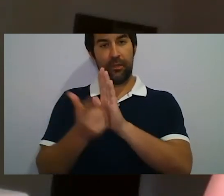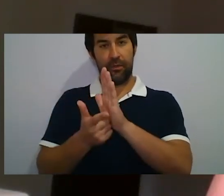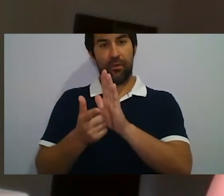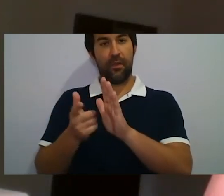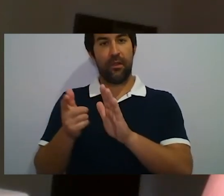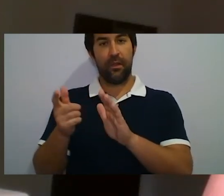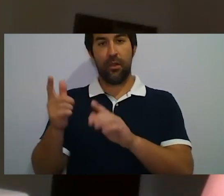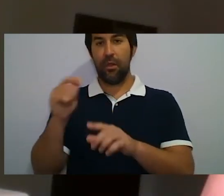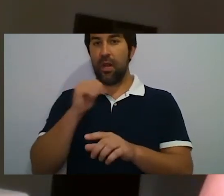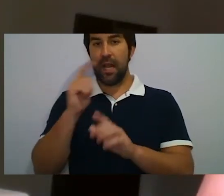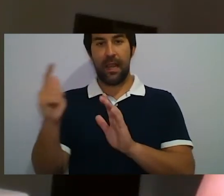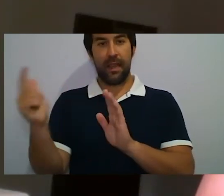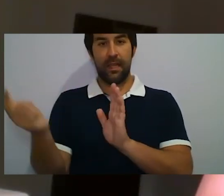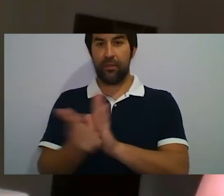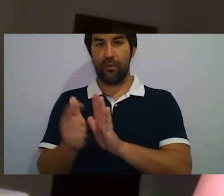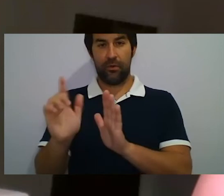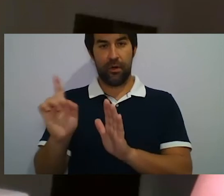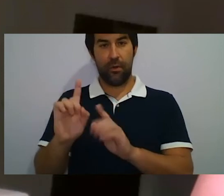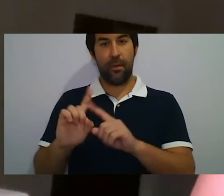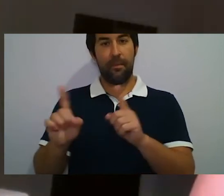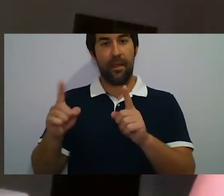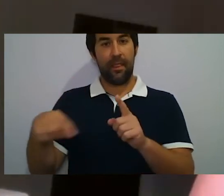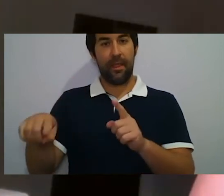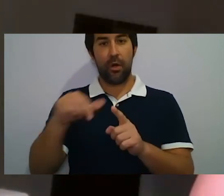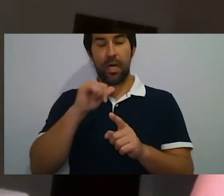looking at things like the impact on parking.